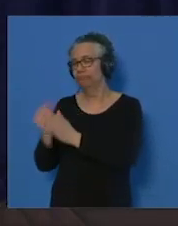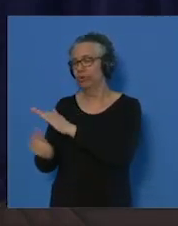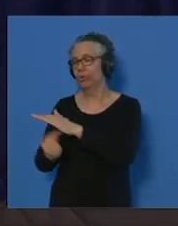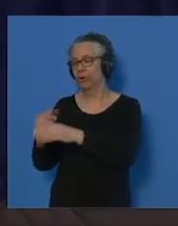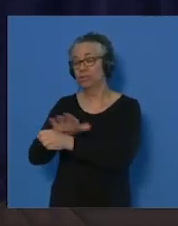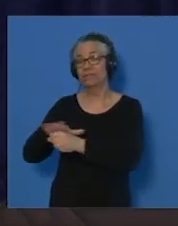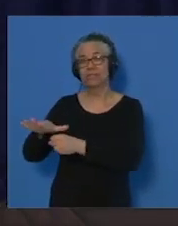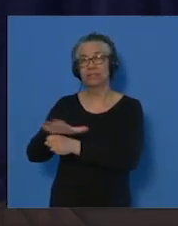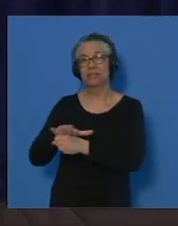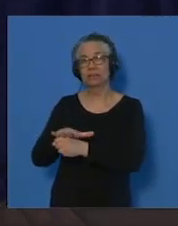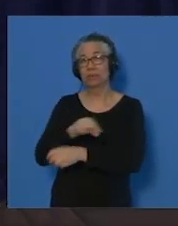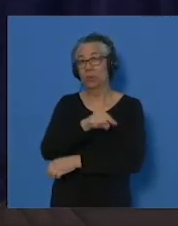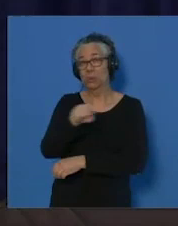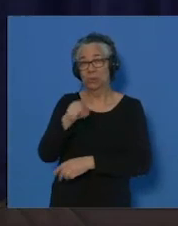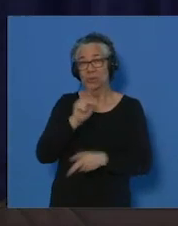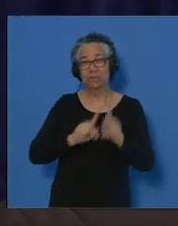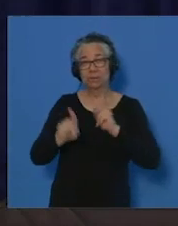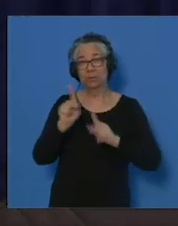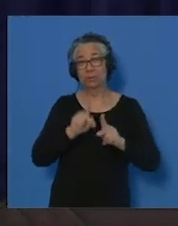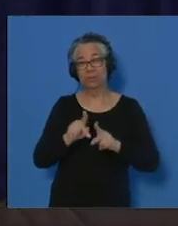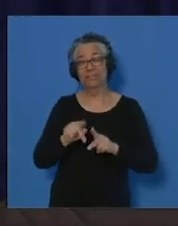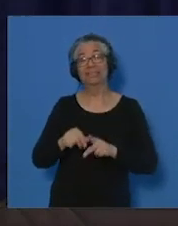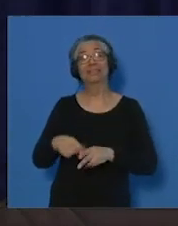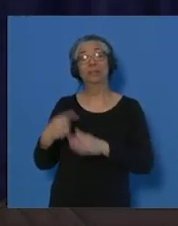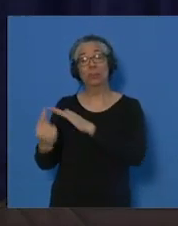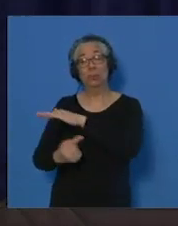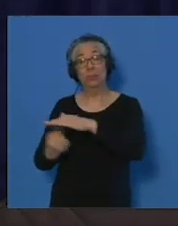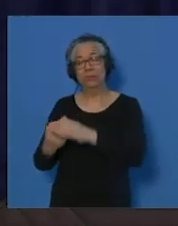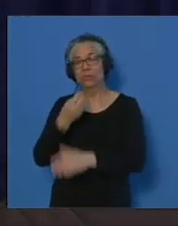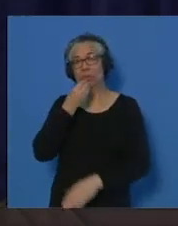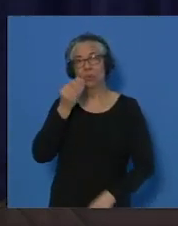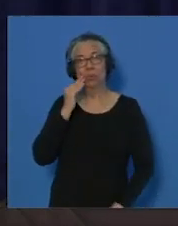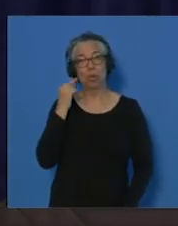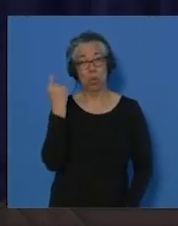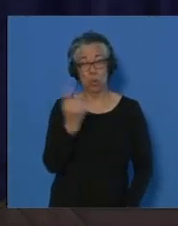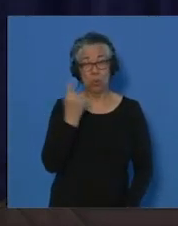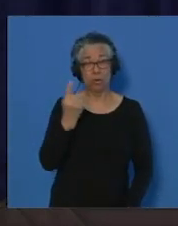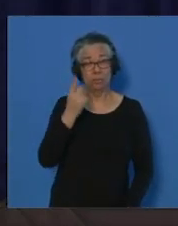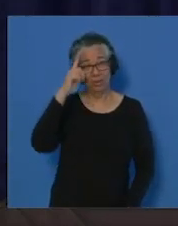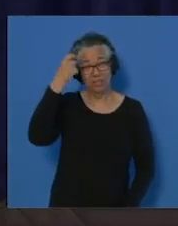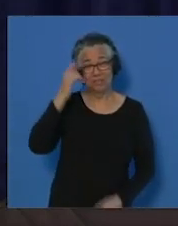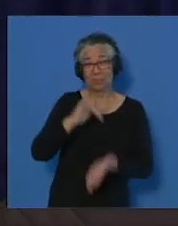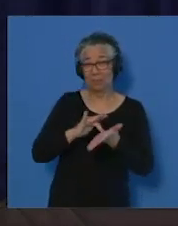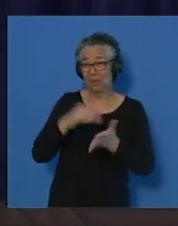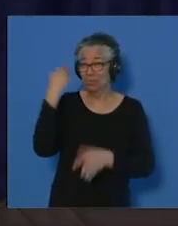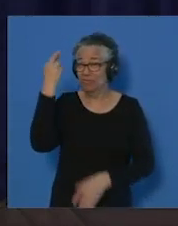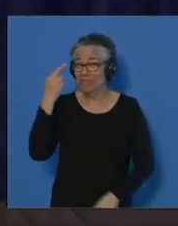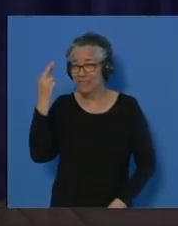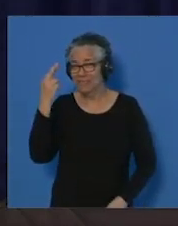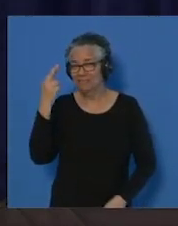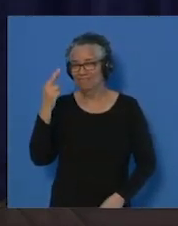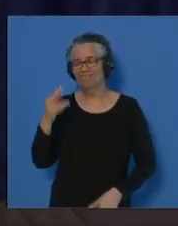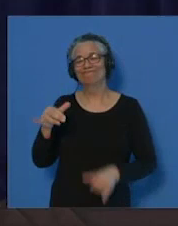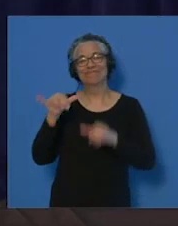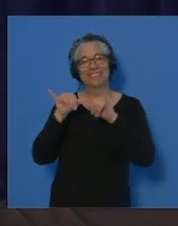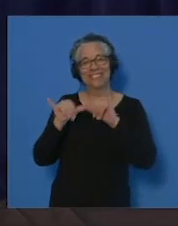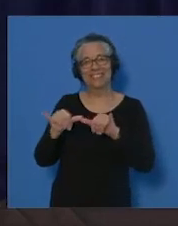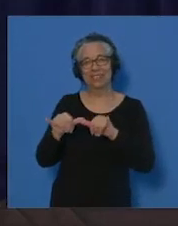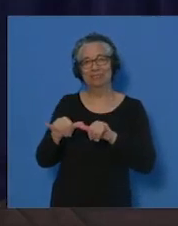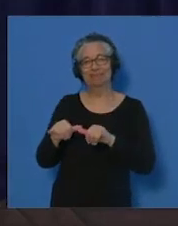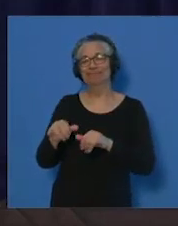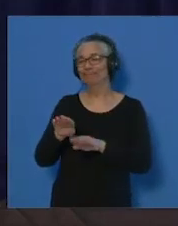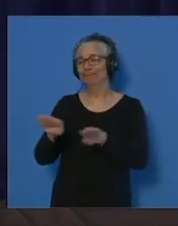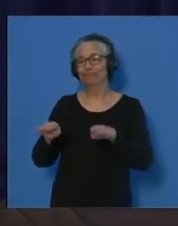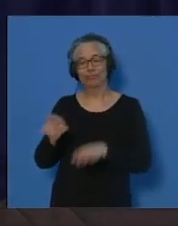Those persons who are allowed to quarantine at home only for medical reasons will still be checked by the Bermuda Police